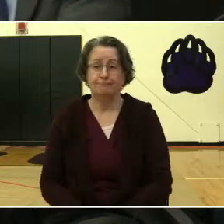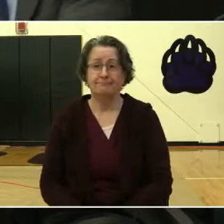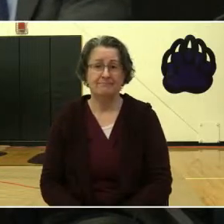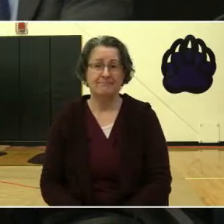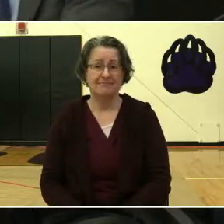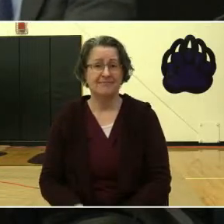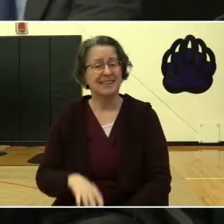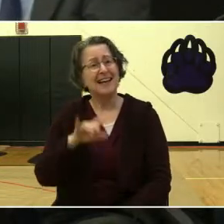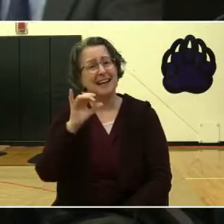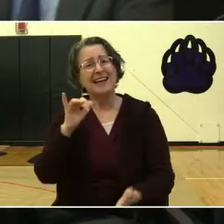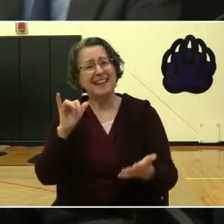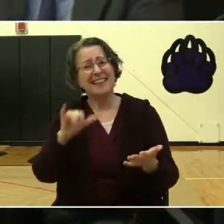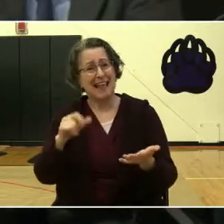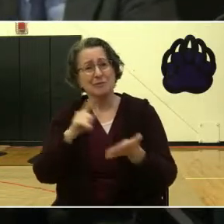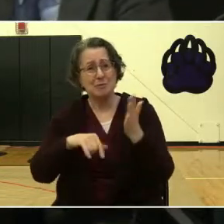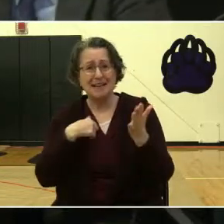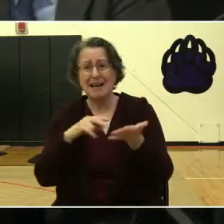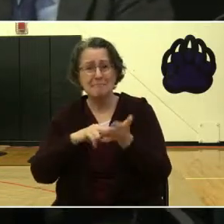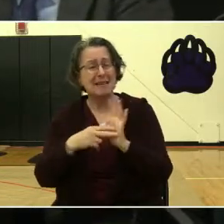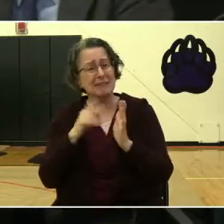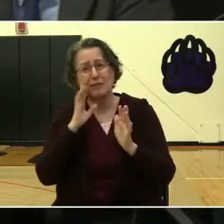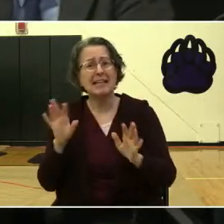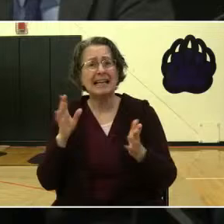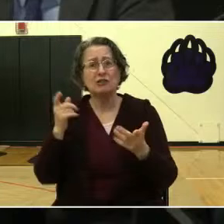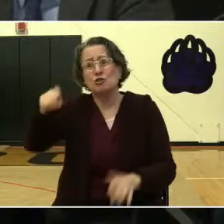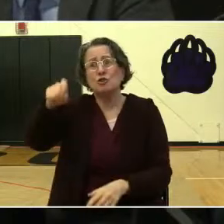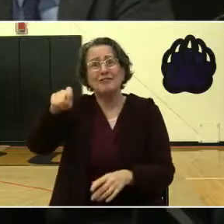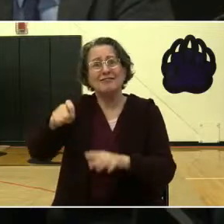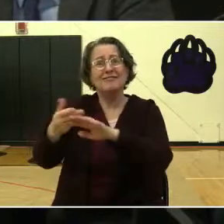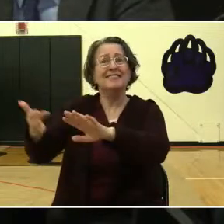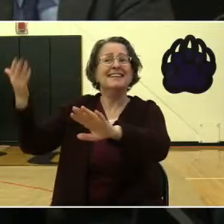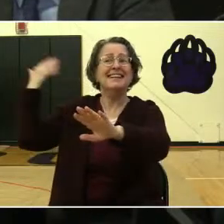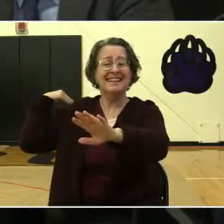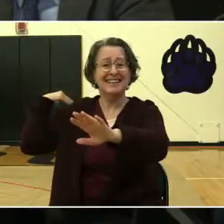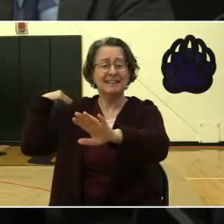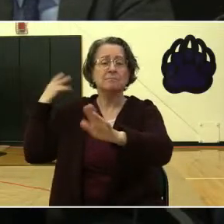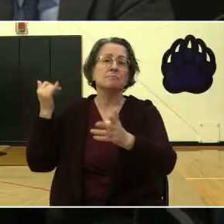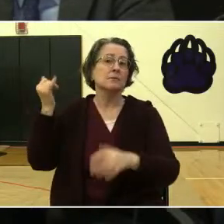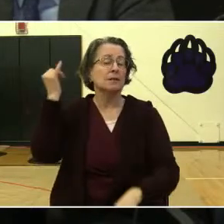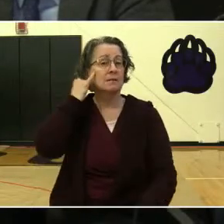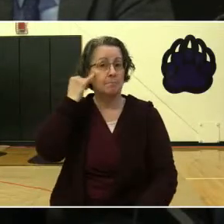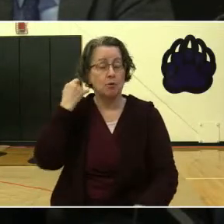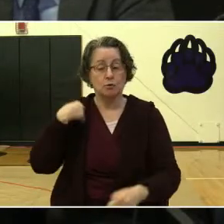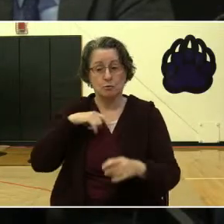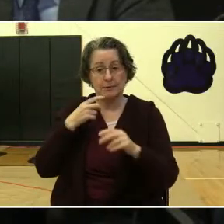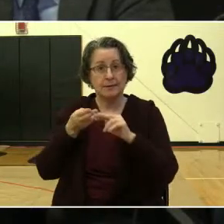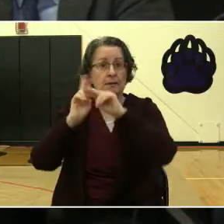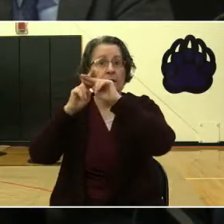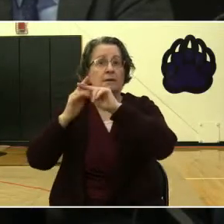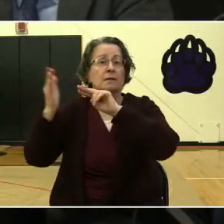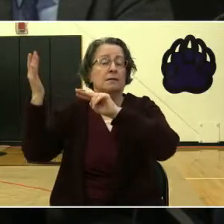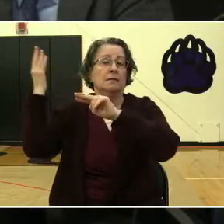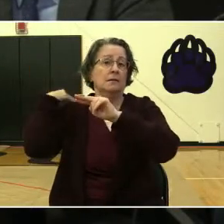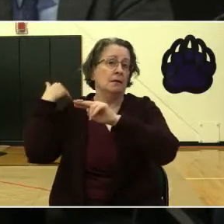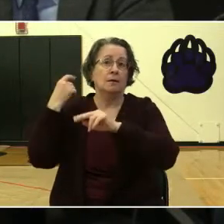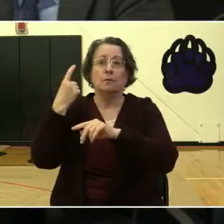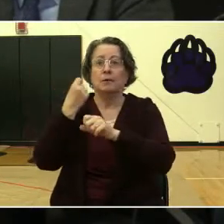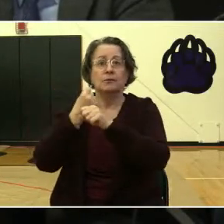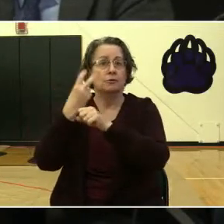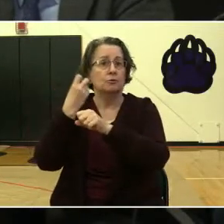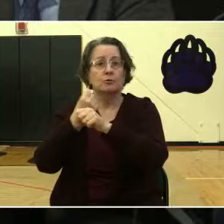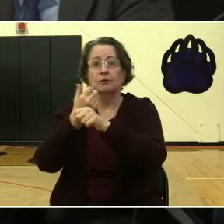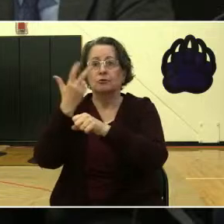kind of what I mean by it's it's really work that should have been done and the thing is if it had been done sooner and I I'll put this on myself too I've been on the board for four